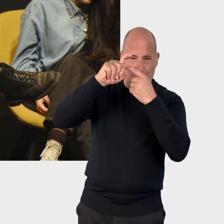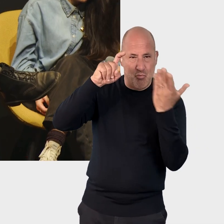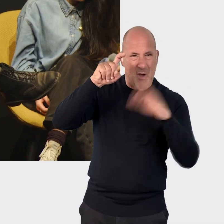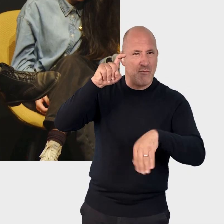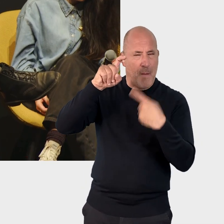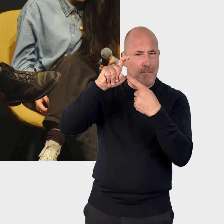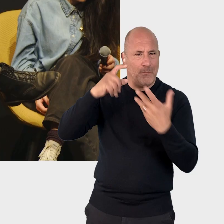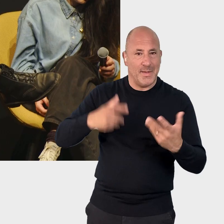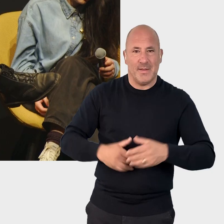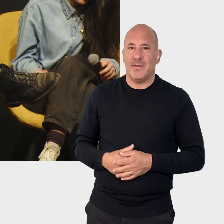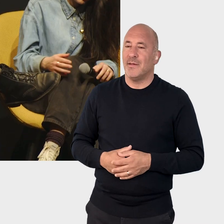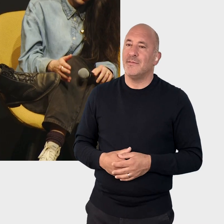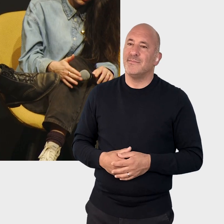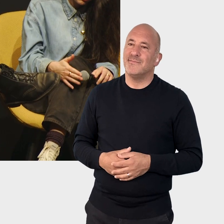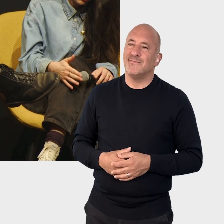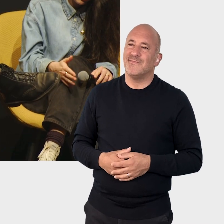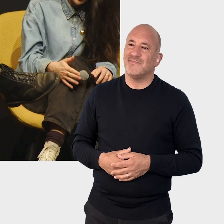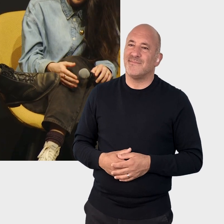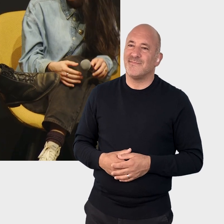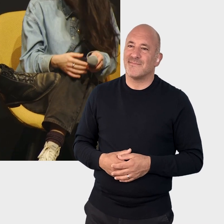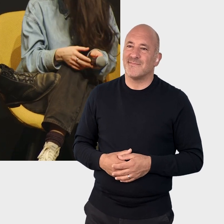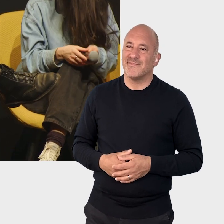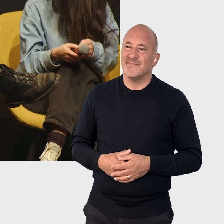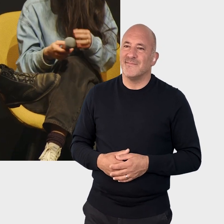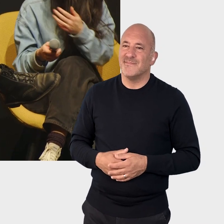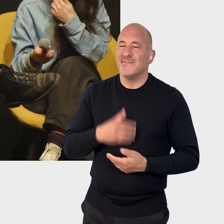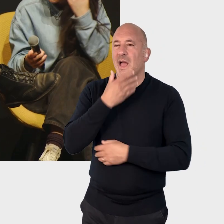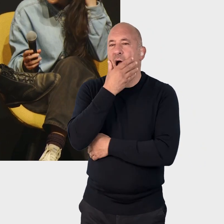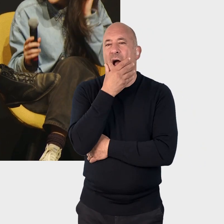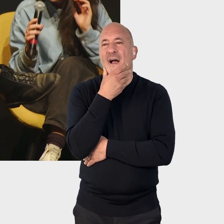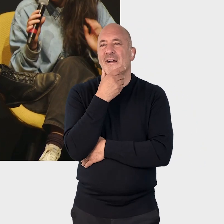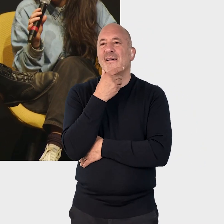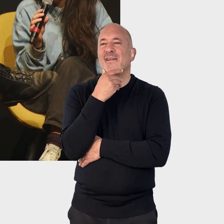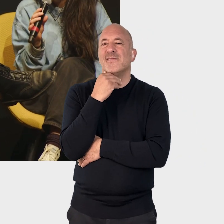very first concept of the idea to work with?